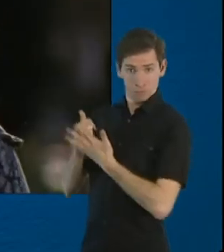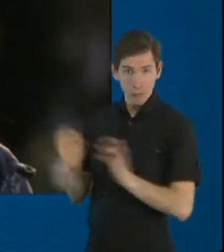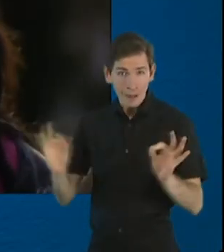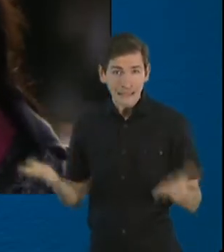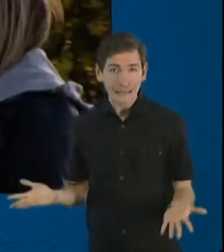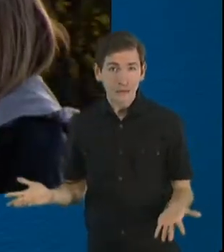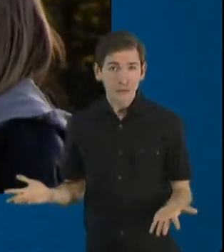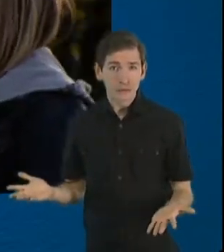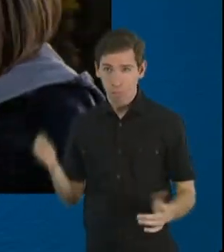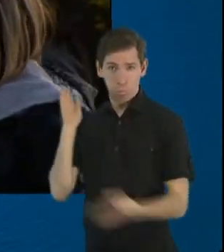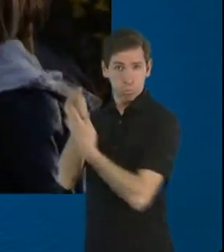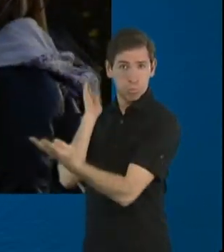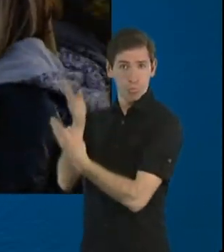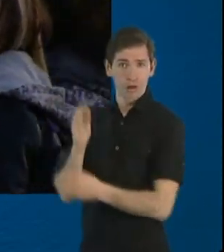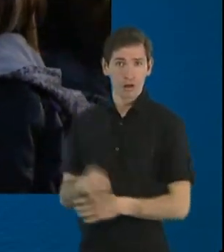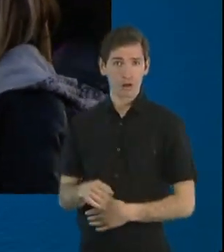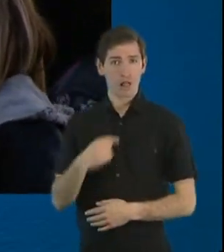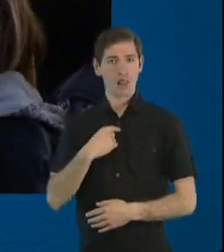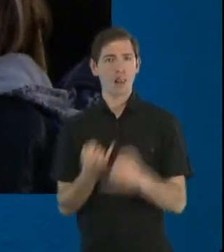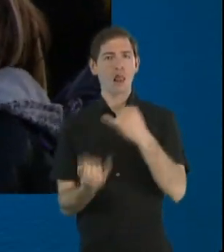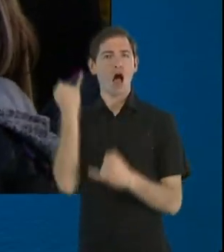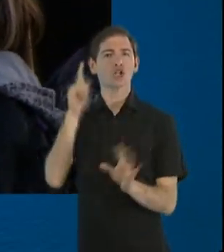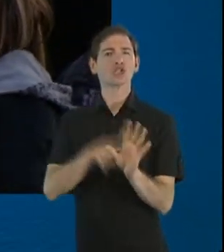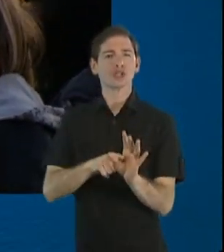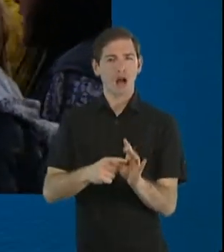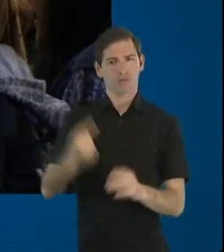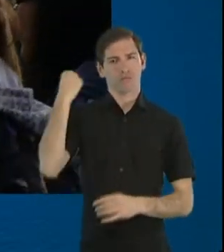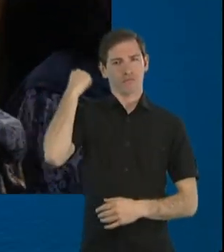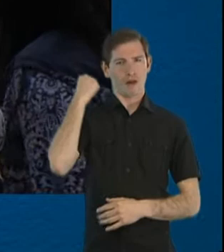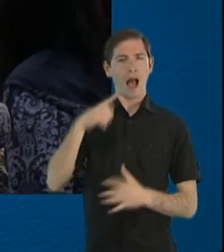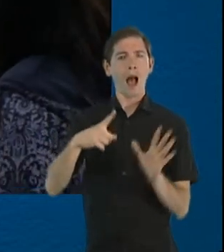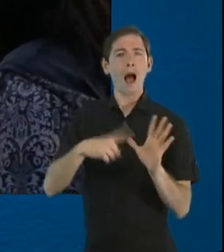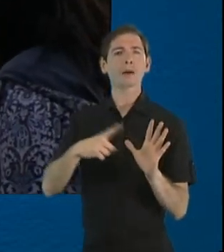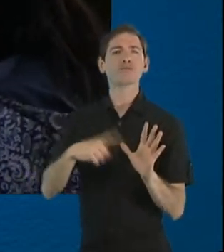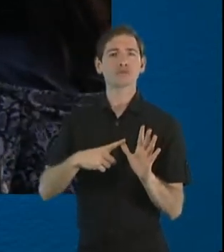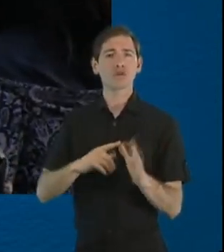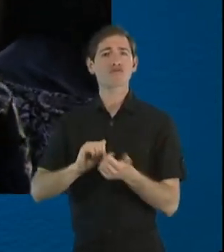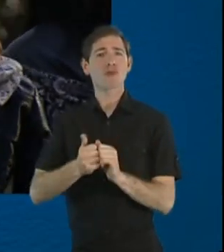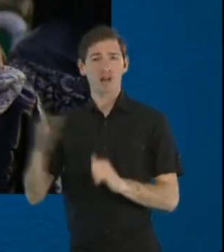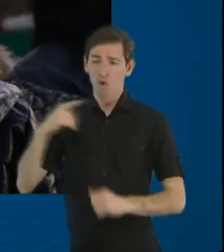nothing. It was last year in April. One of my friends suggested to go to the park.